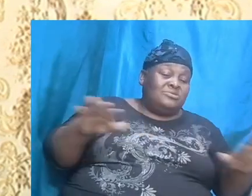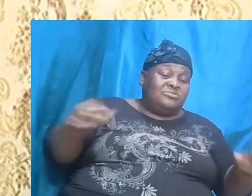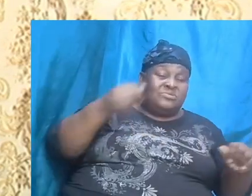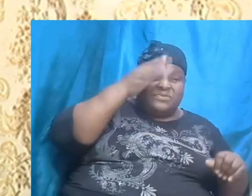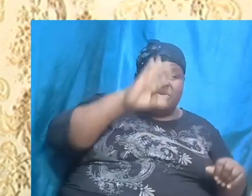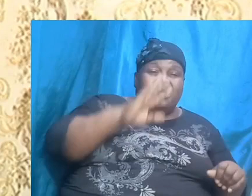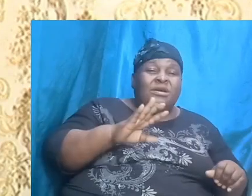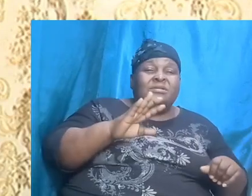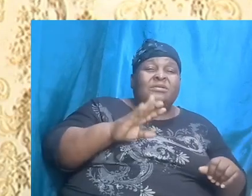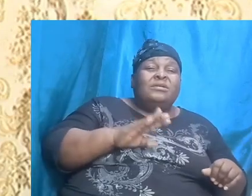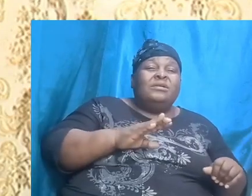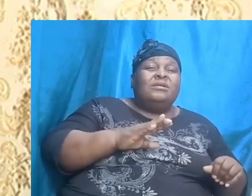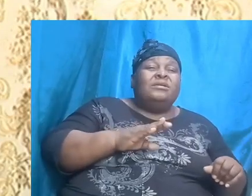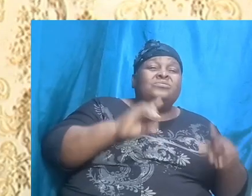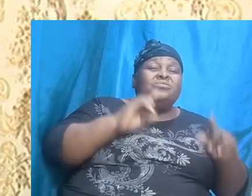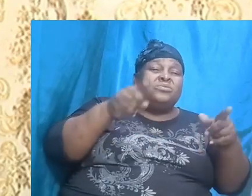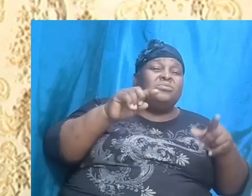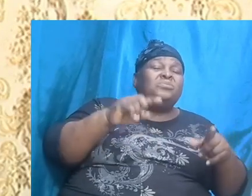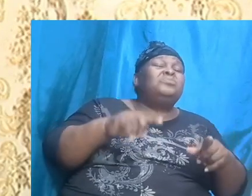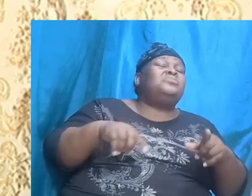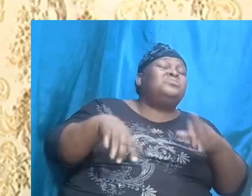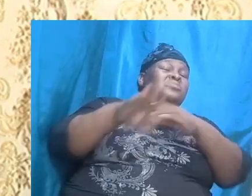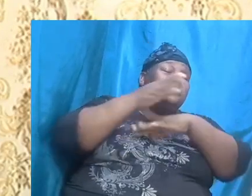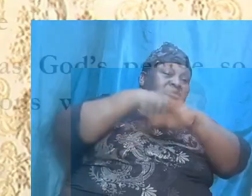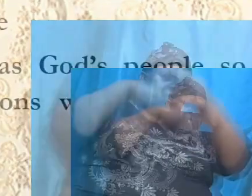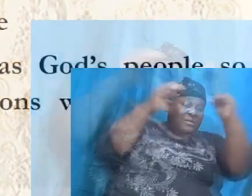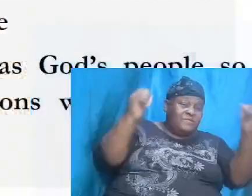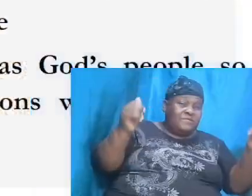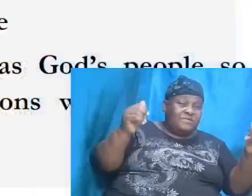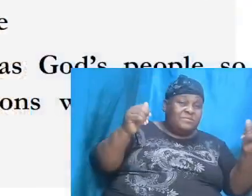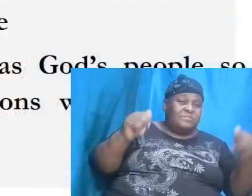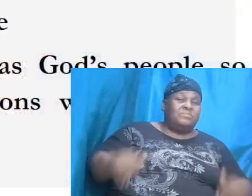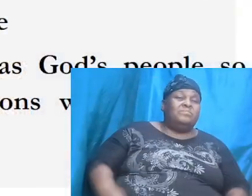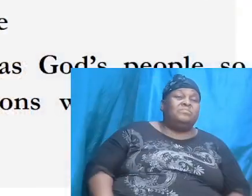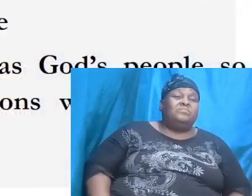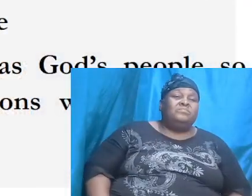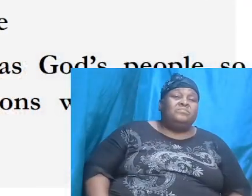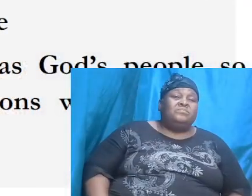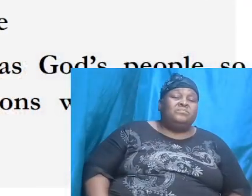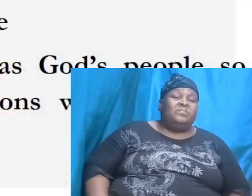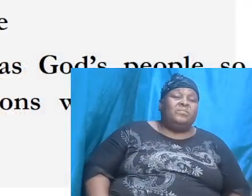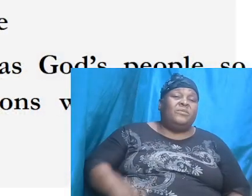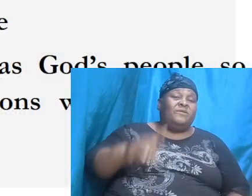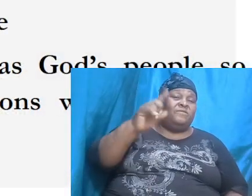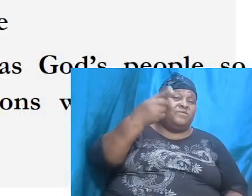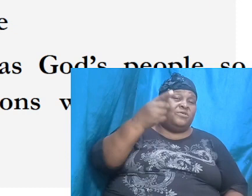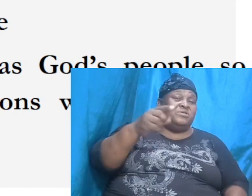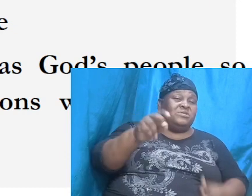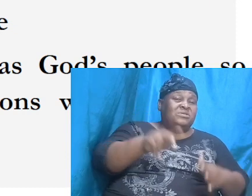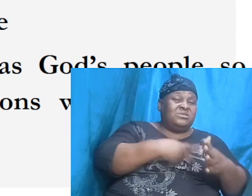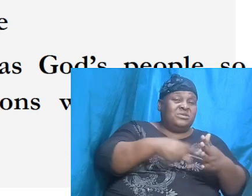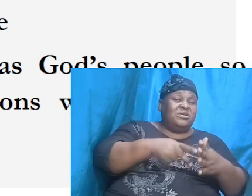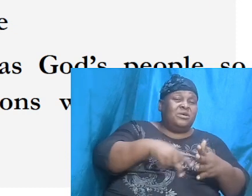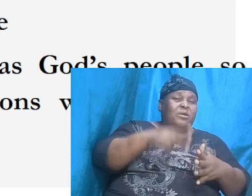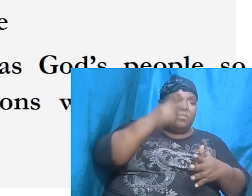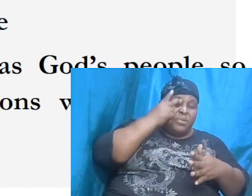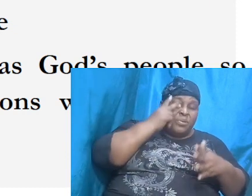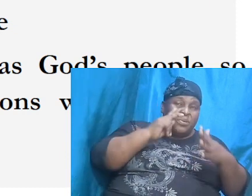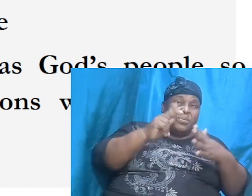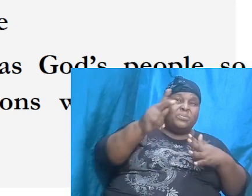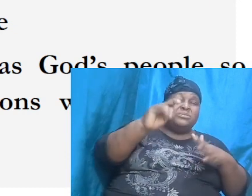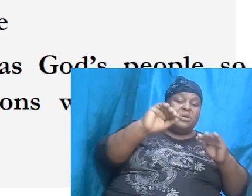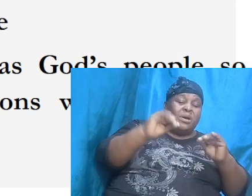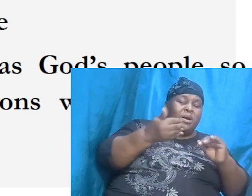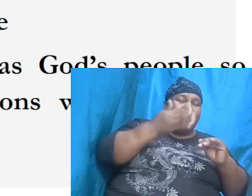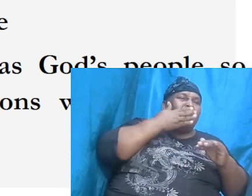Jerusalem. Now, let us look closely at that particular psalm. Amen. Firstly, the psalm says, behold